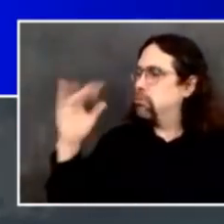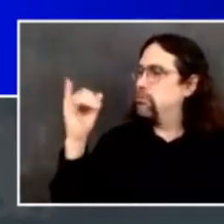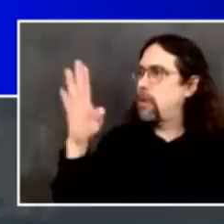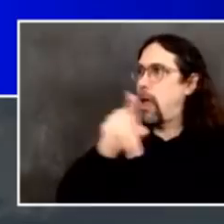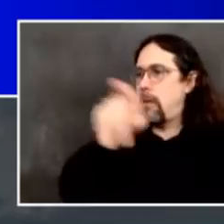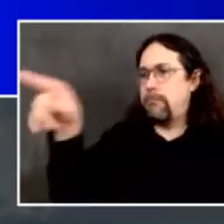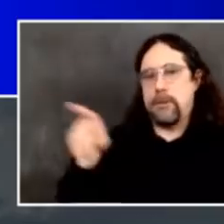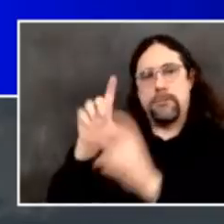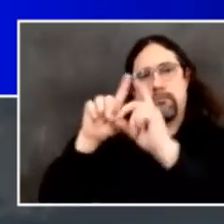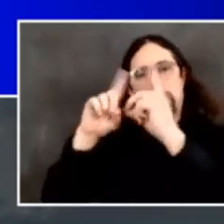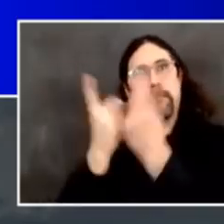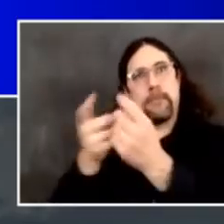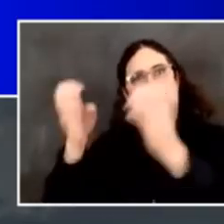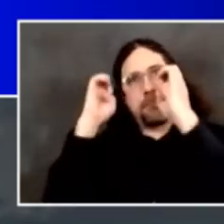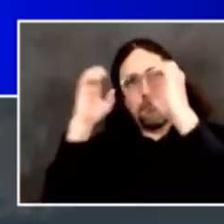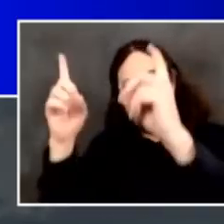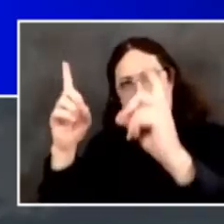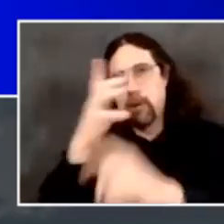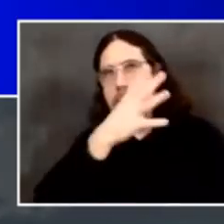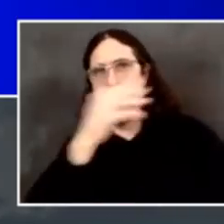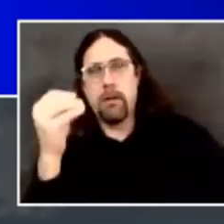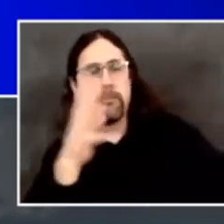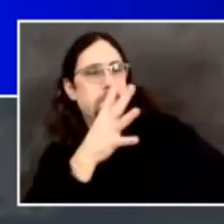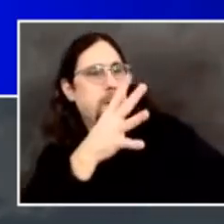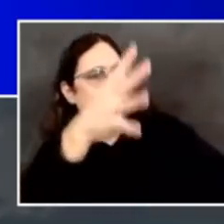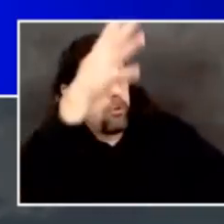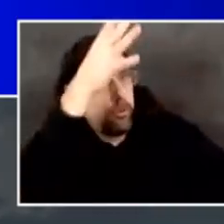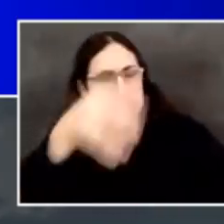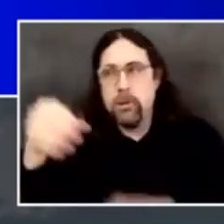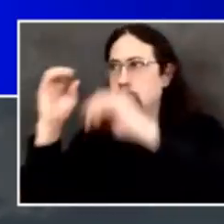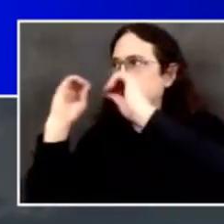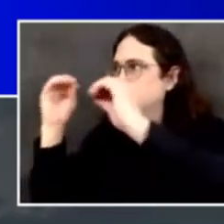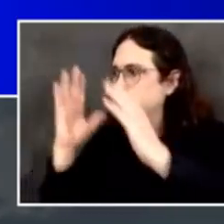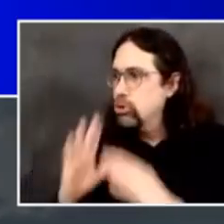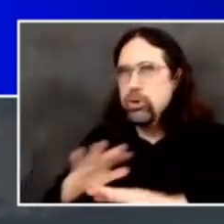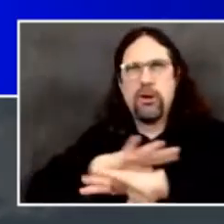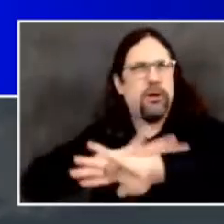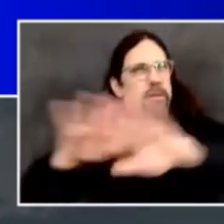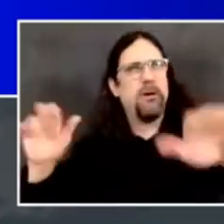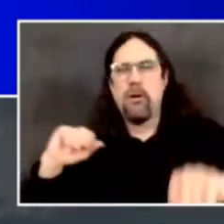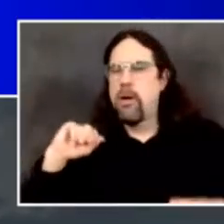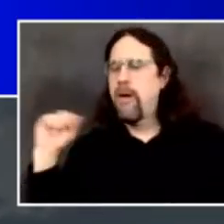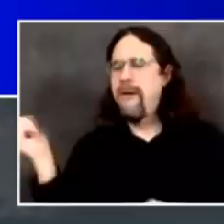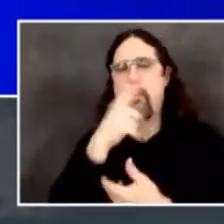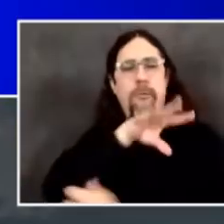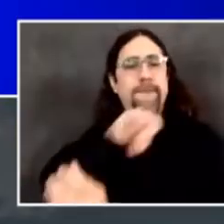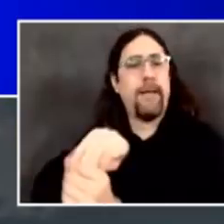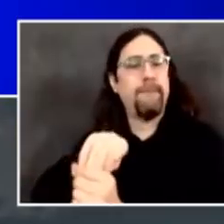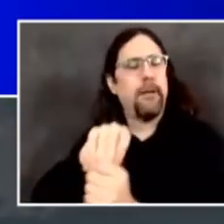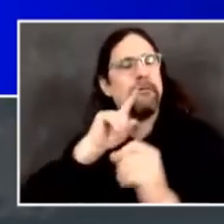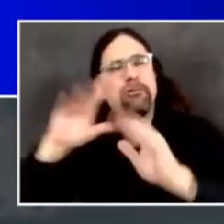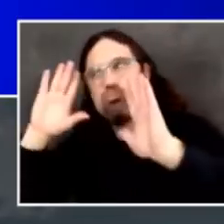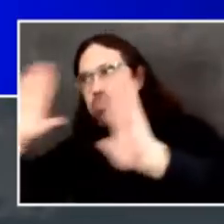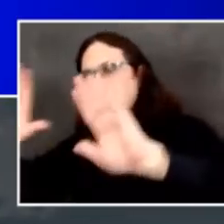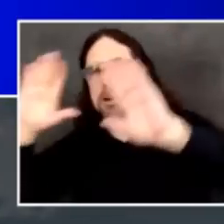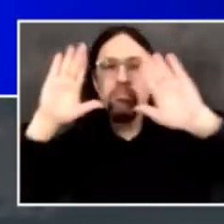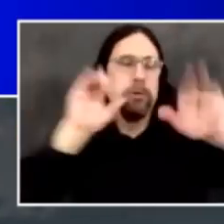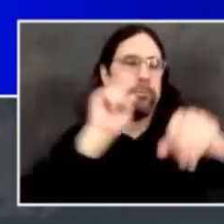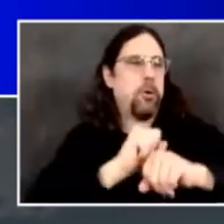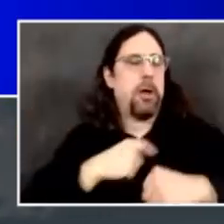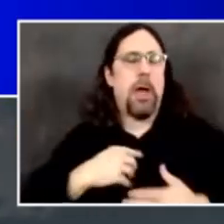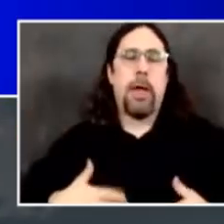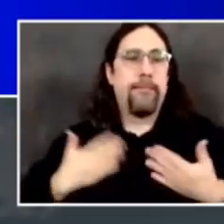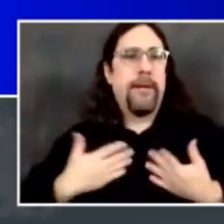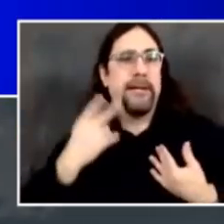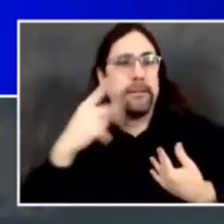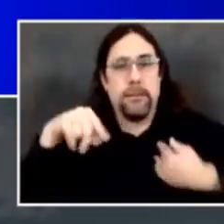DOE, the companies, everyone who put this together. They're doing something amazing, and it's working. But one of the things that was clear from the very beginning, we were honest